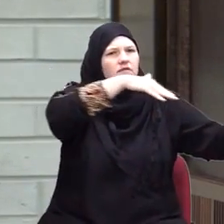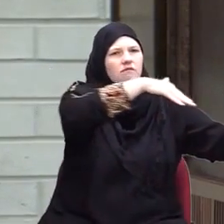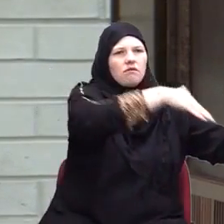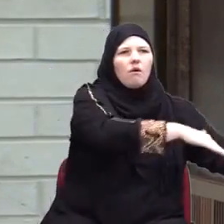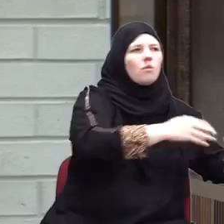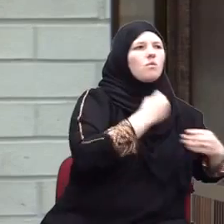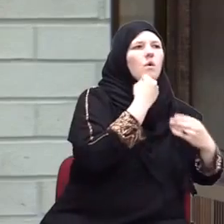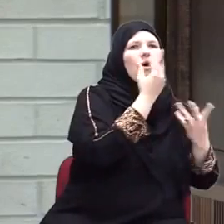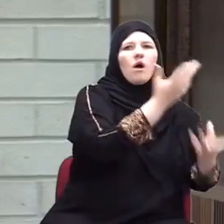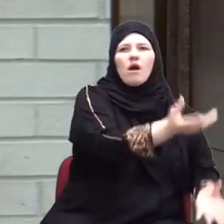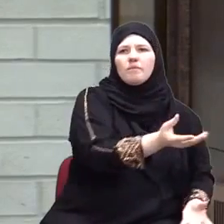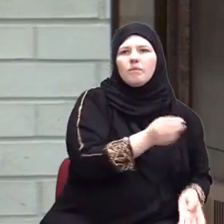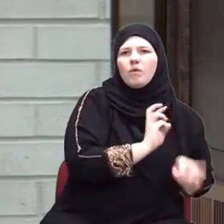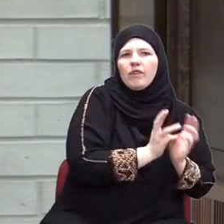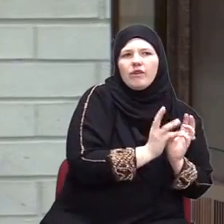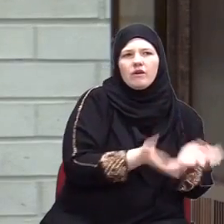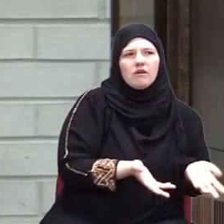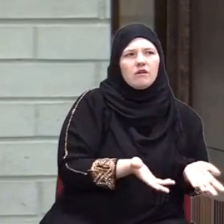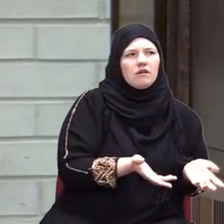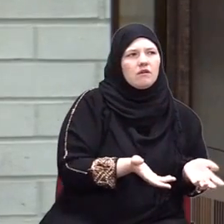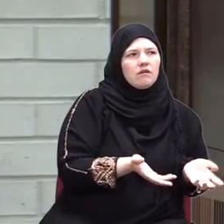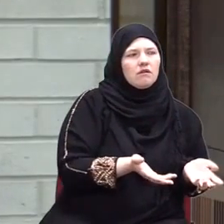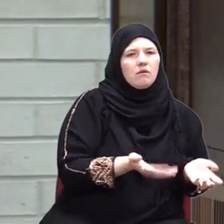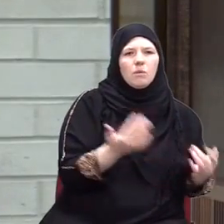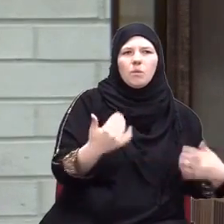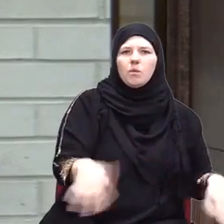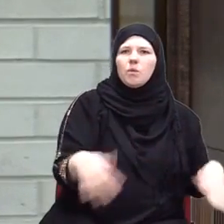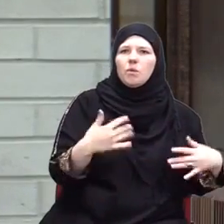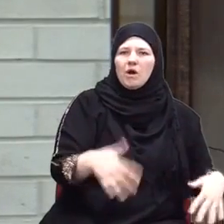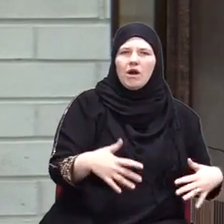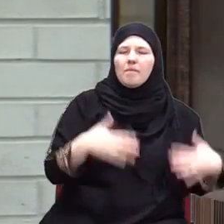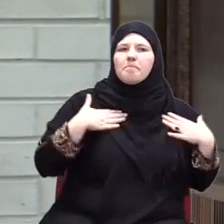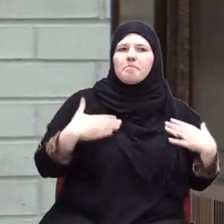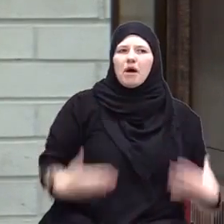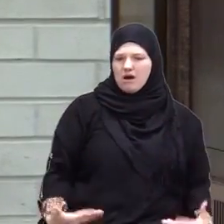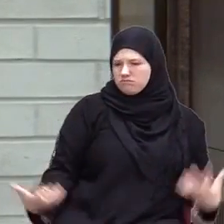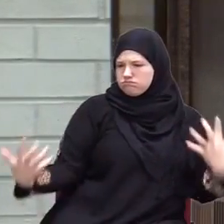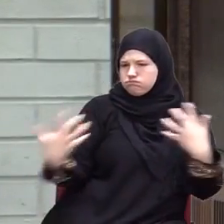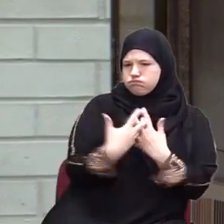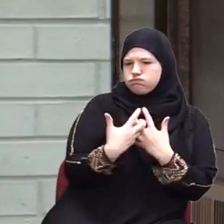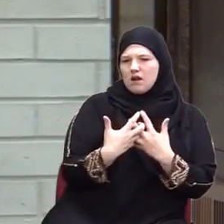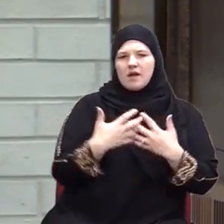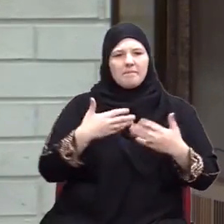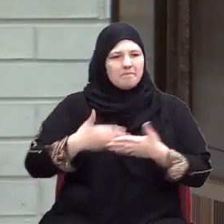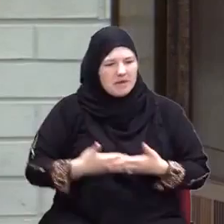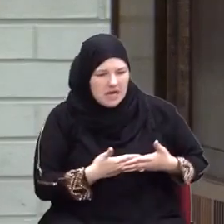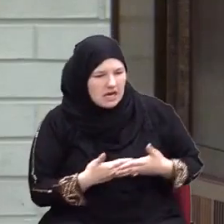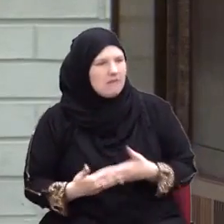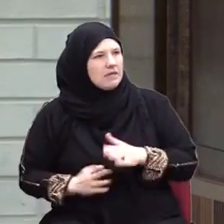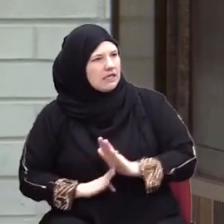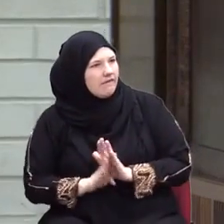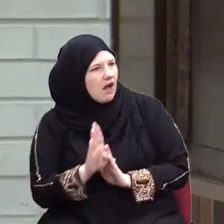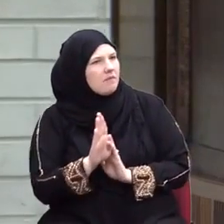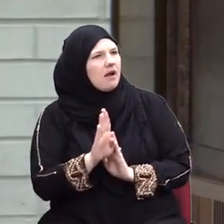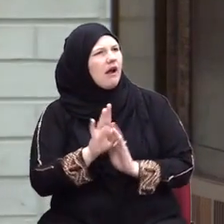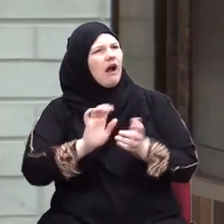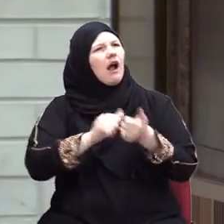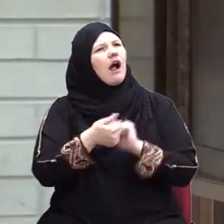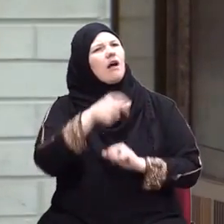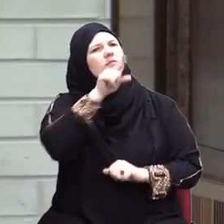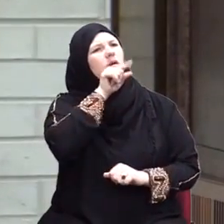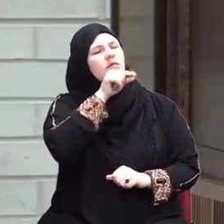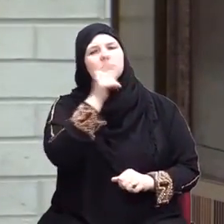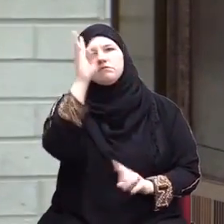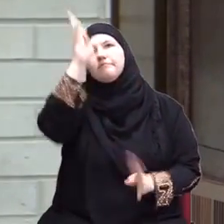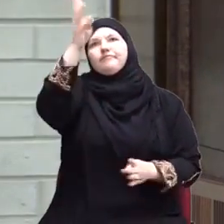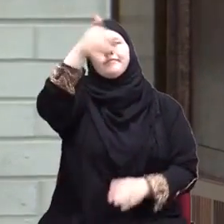change weather and to follow the season that is most fit for their development, for growing their children, their